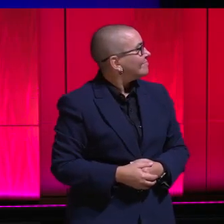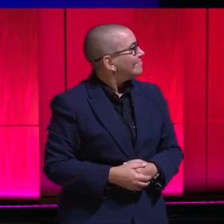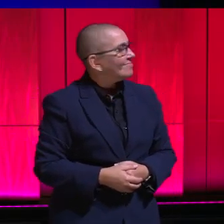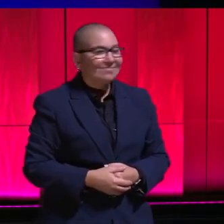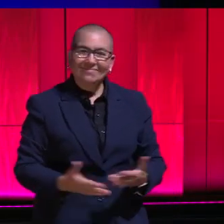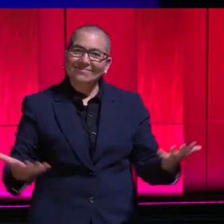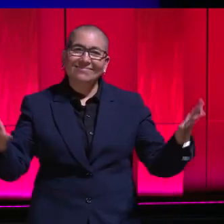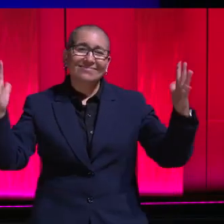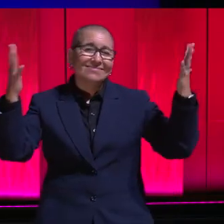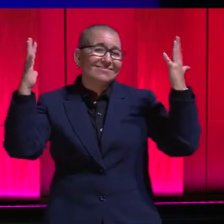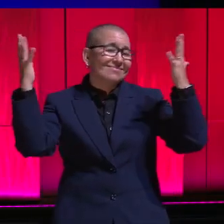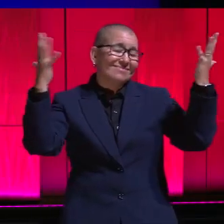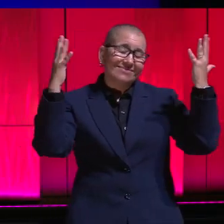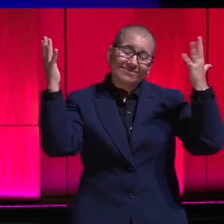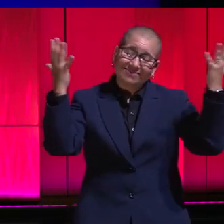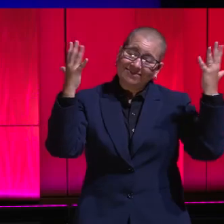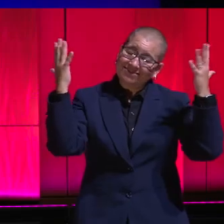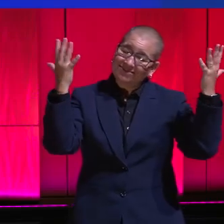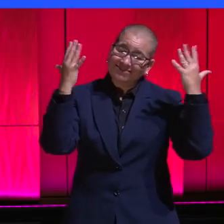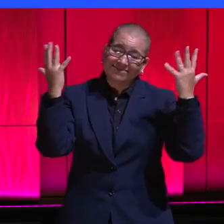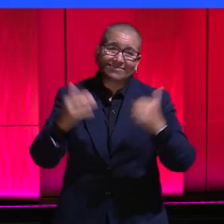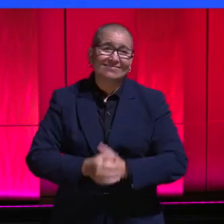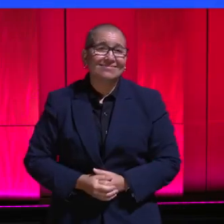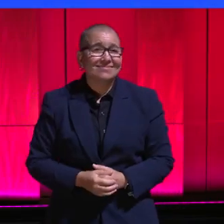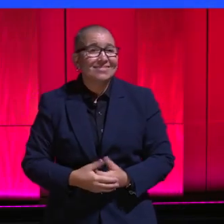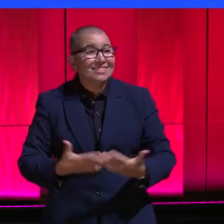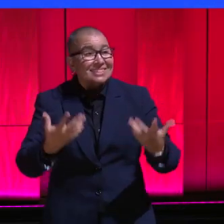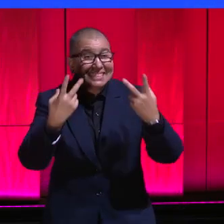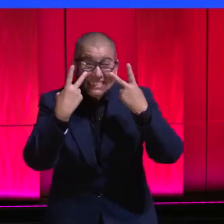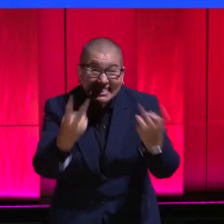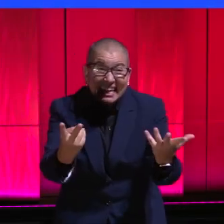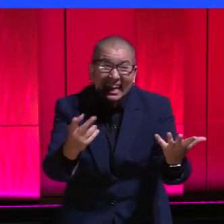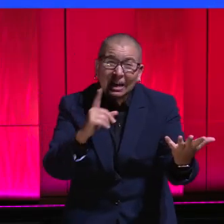yes, told you they were hard at work.